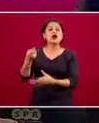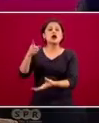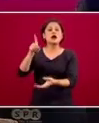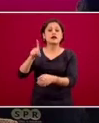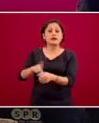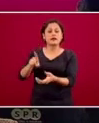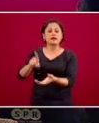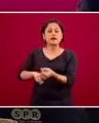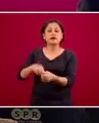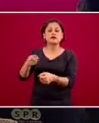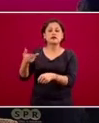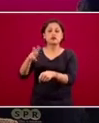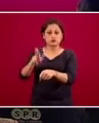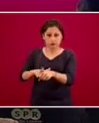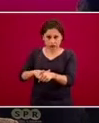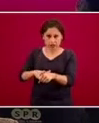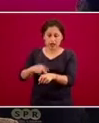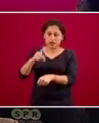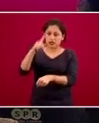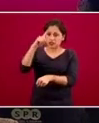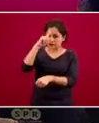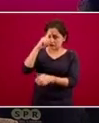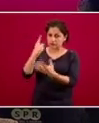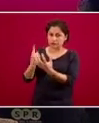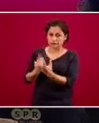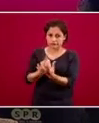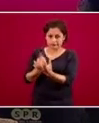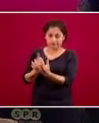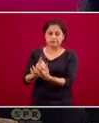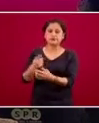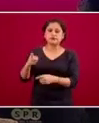environment, in order